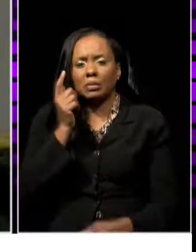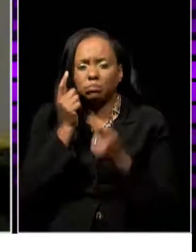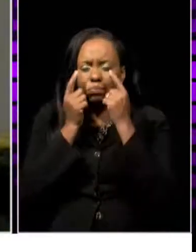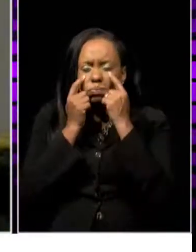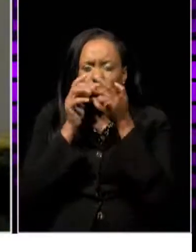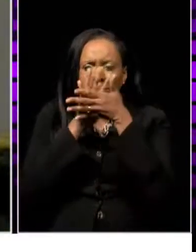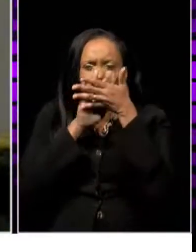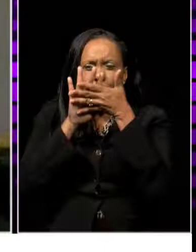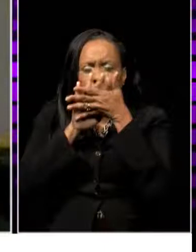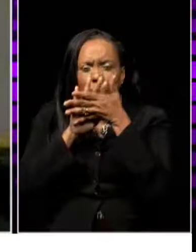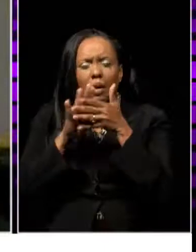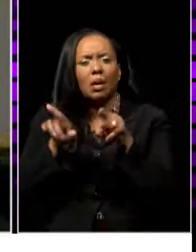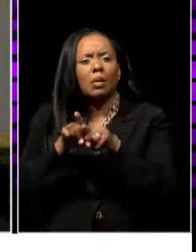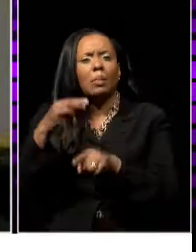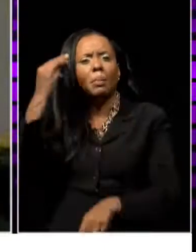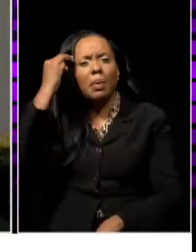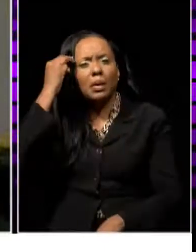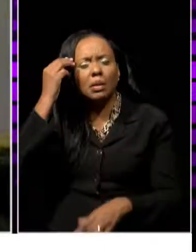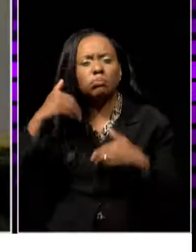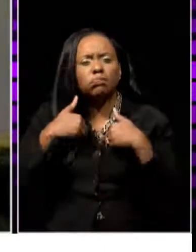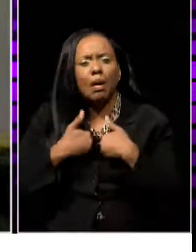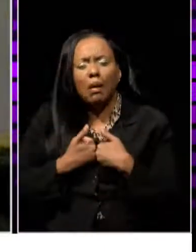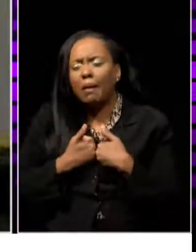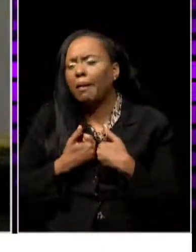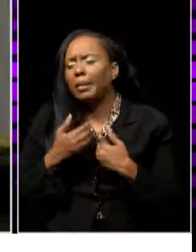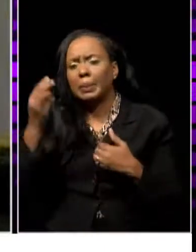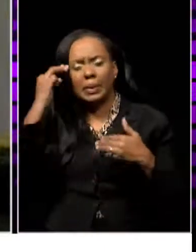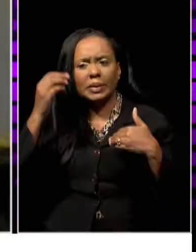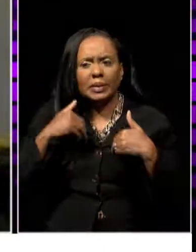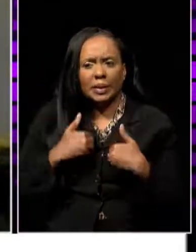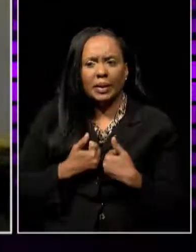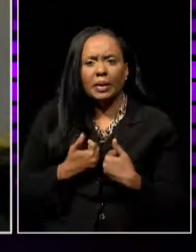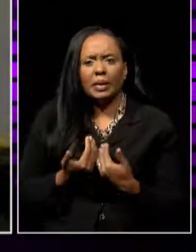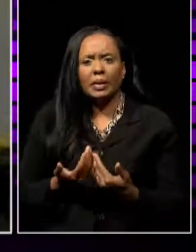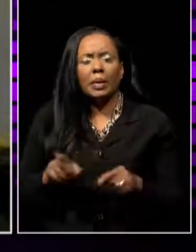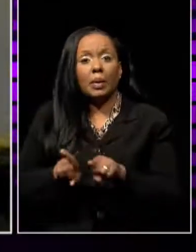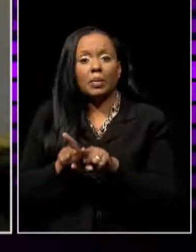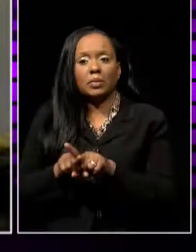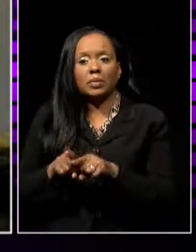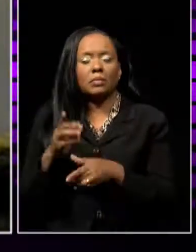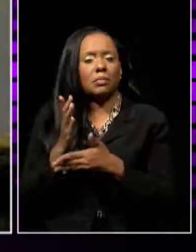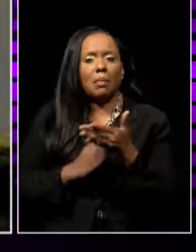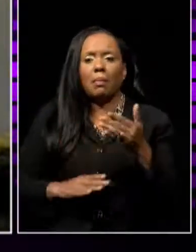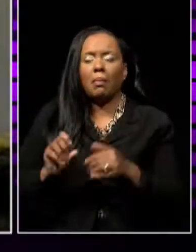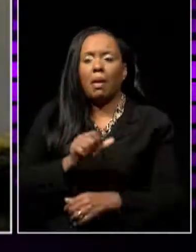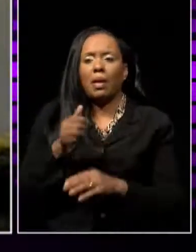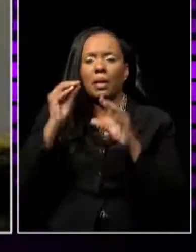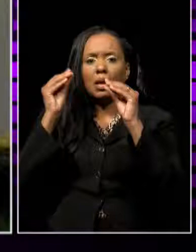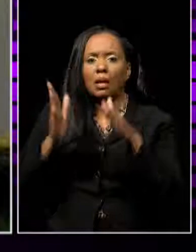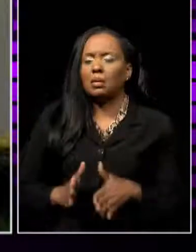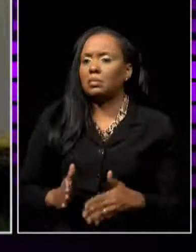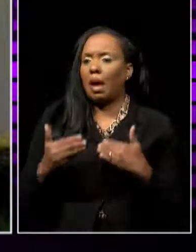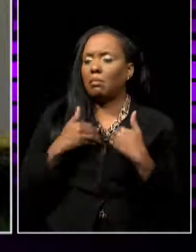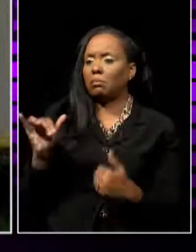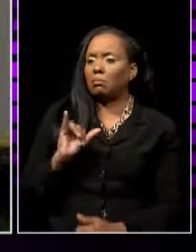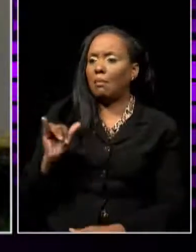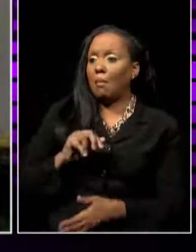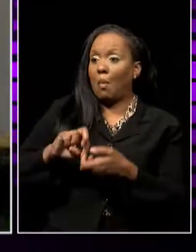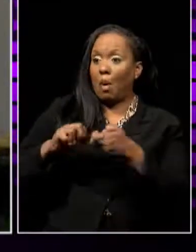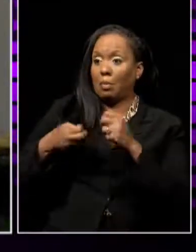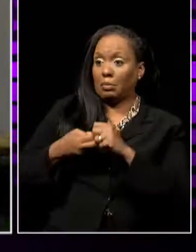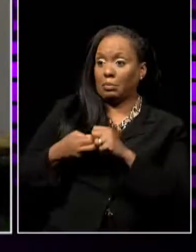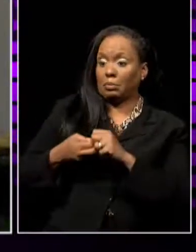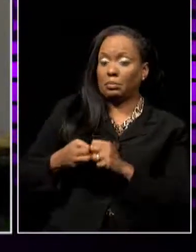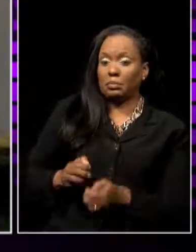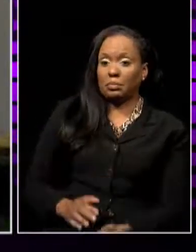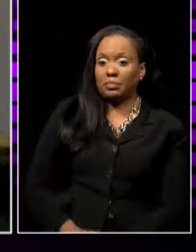be mentally fatigued, I would say, and I would also confirm that I've had colleagues that have had this issue as well. I would also say